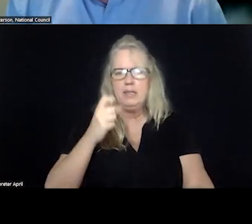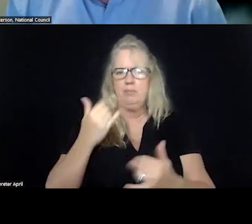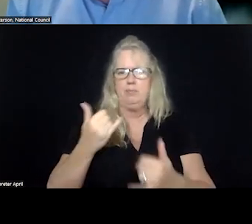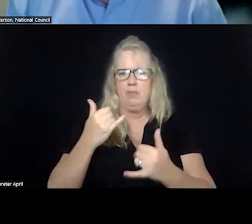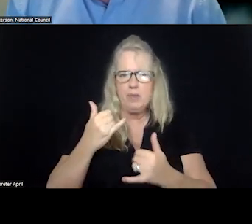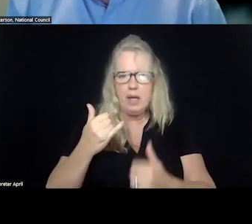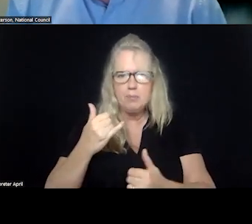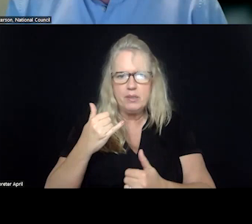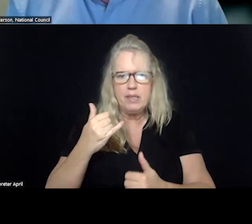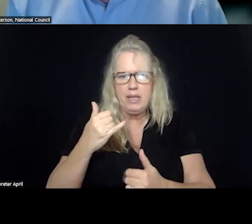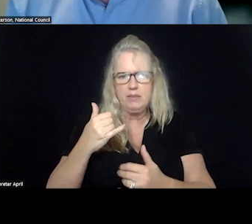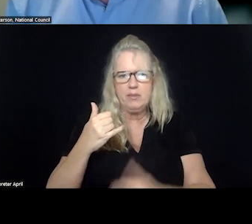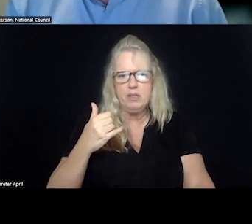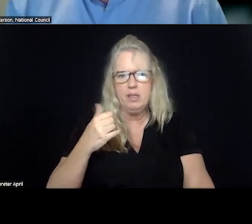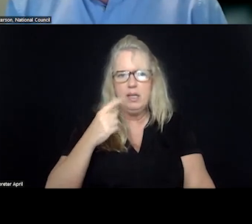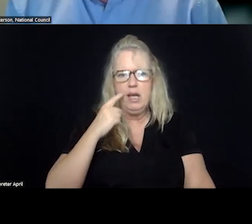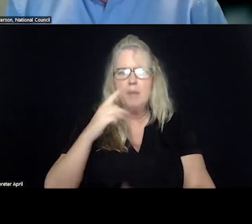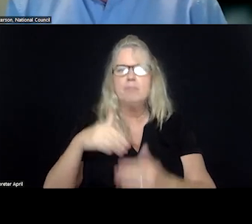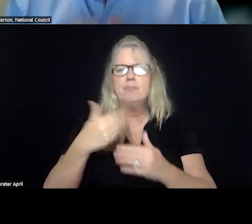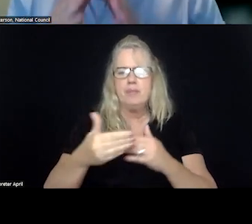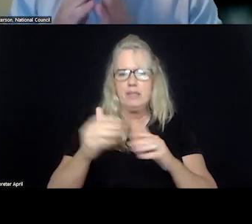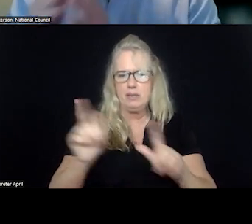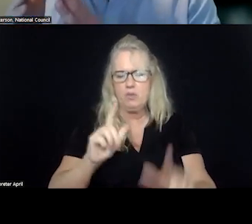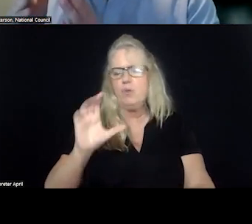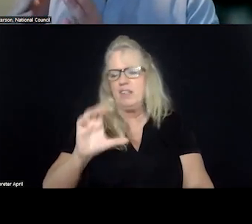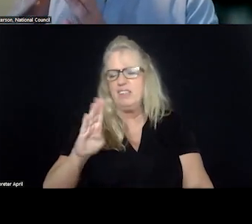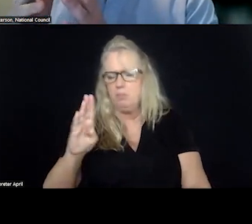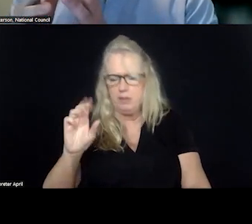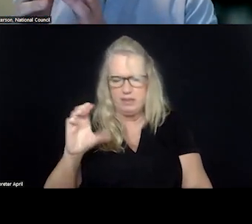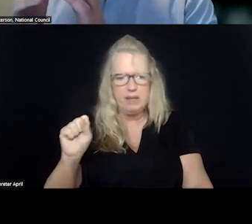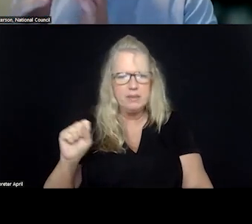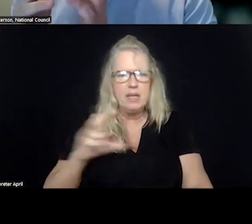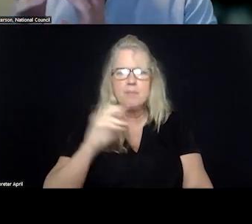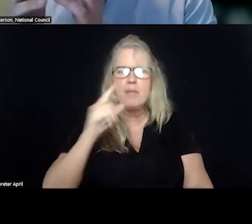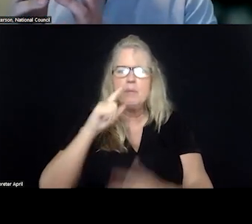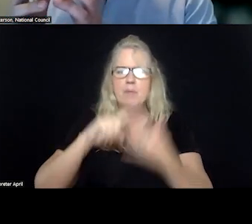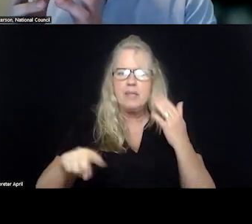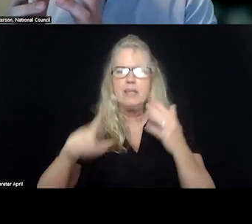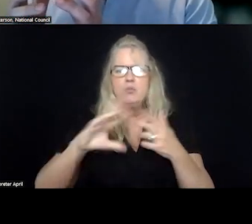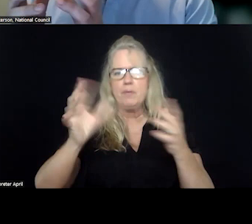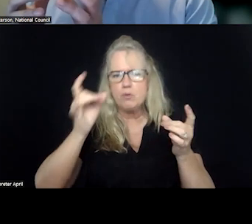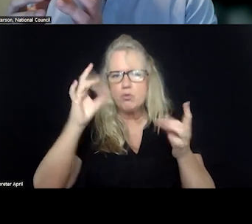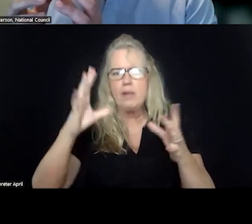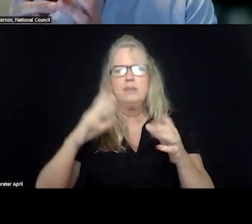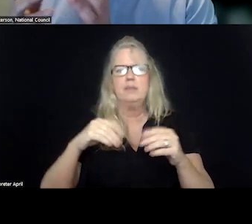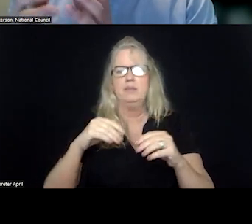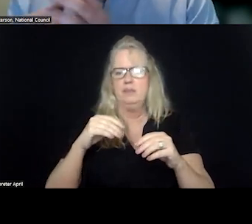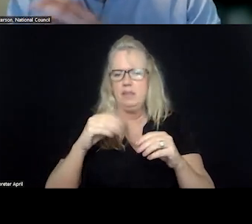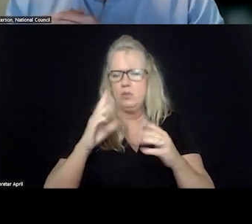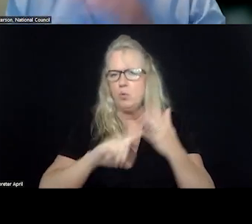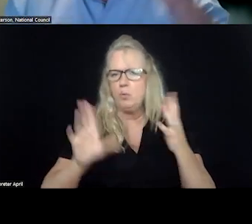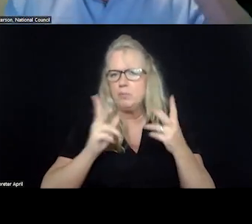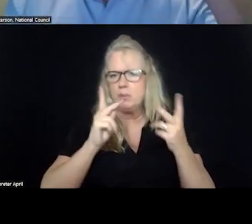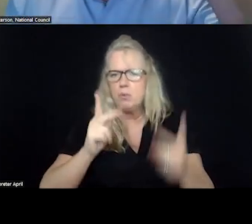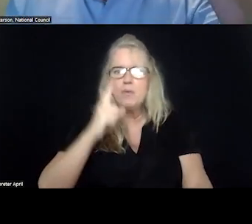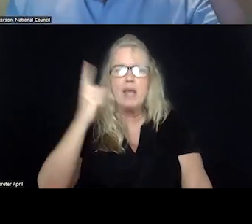CMS. The next slide will be able to kind of have things around crisis kind of carved out within that. So this is something